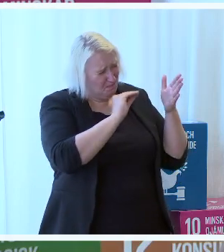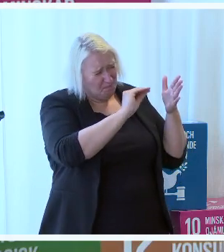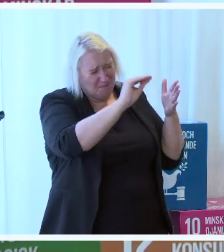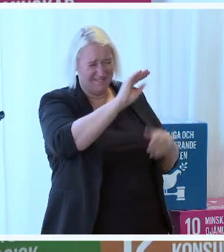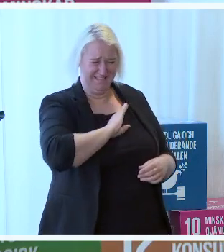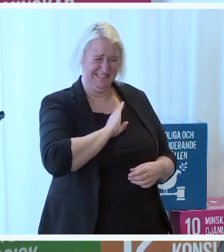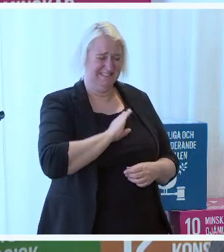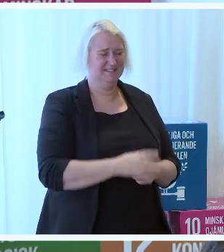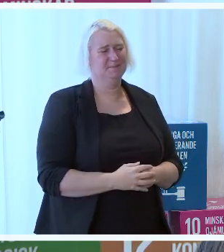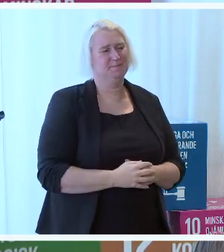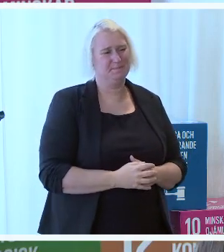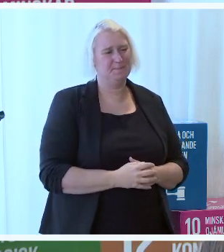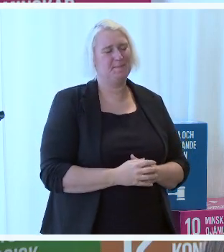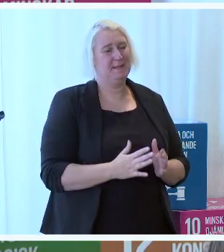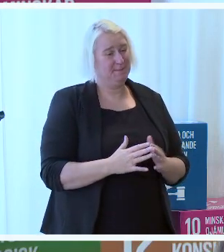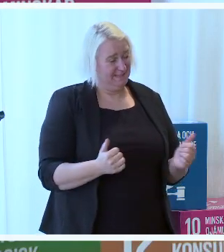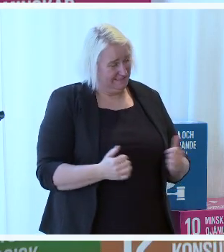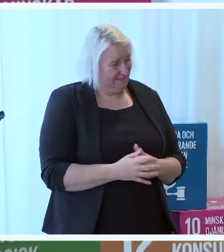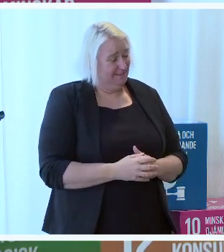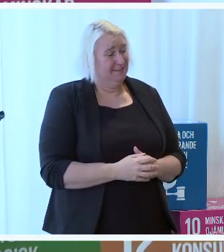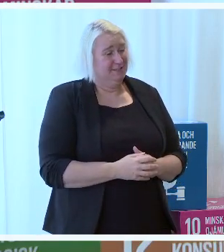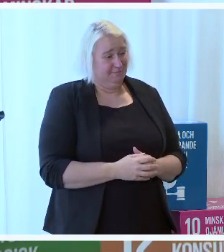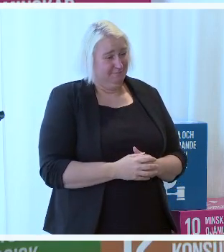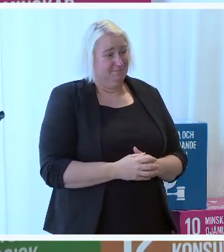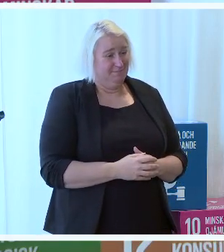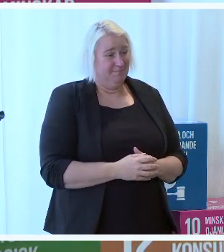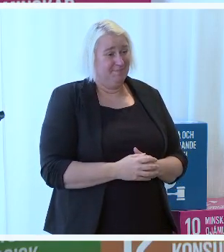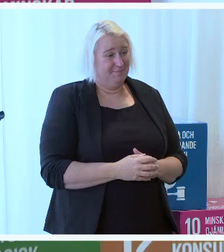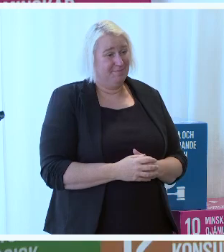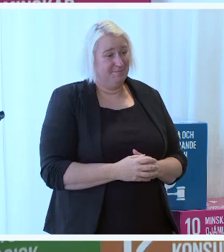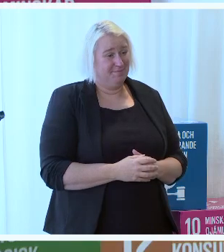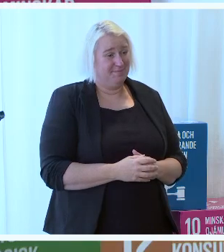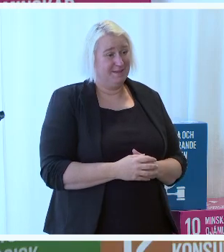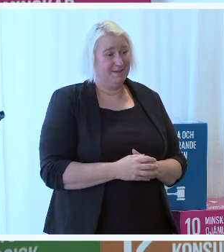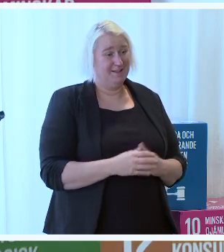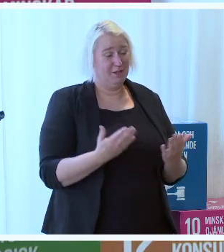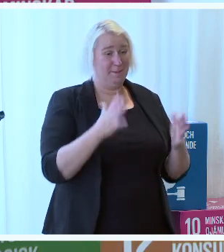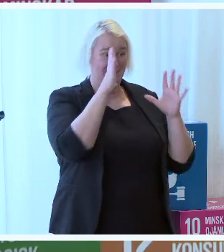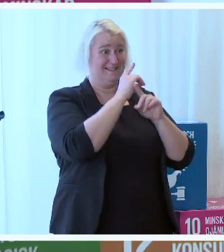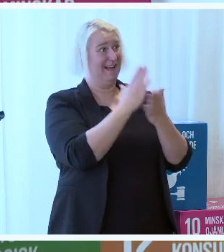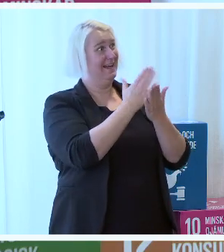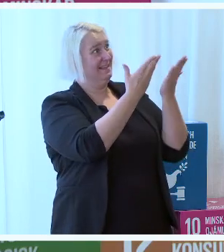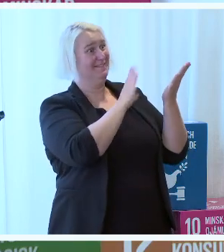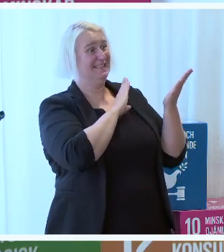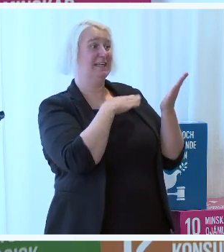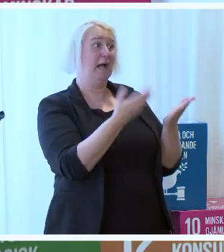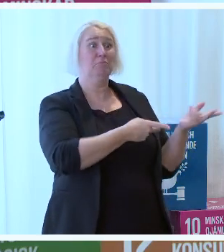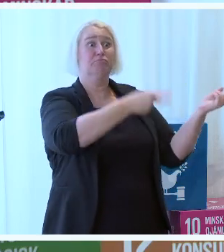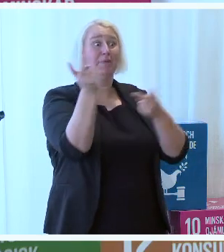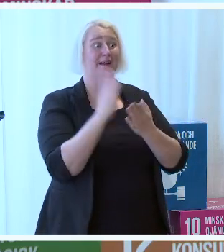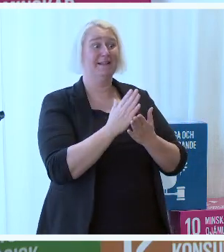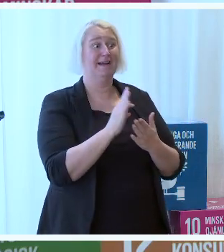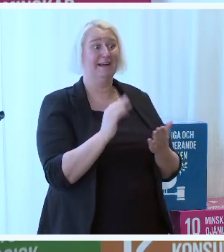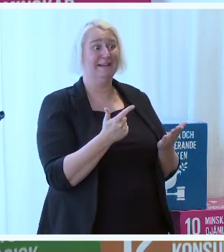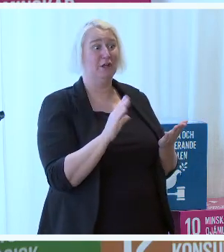However, as much as human rights is a universal idea, it